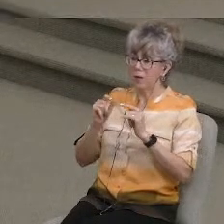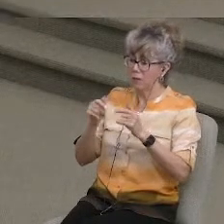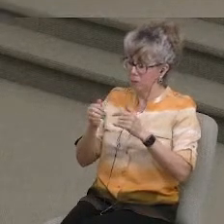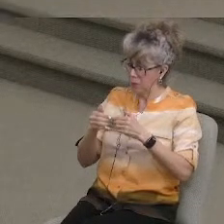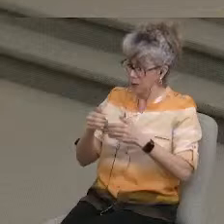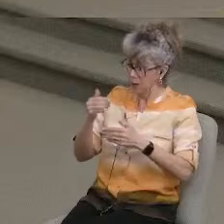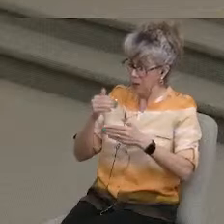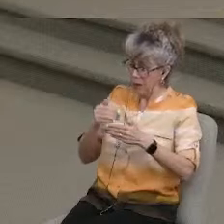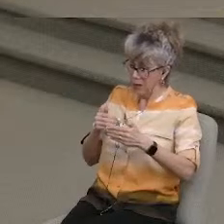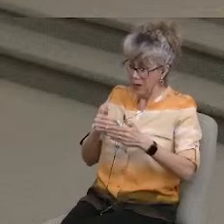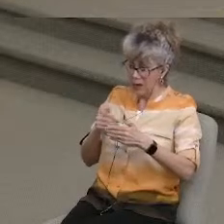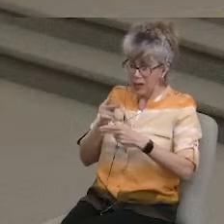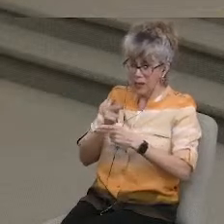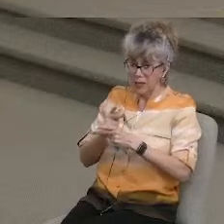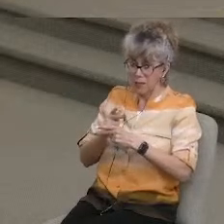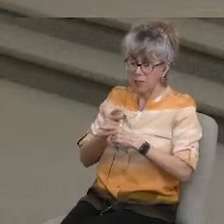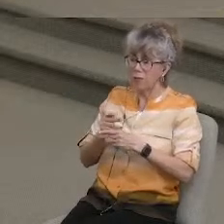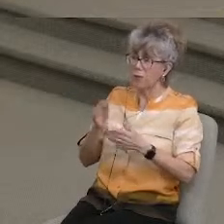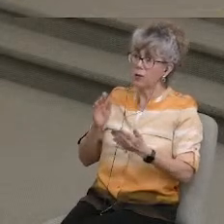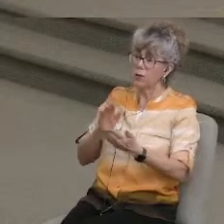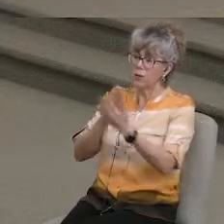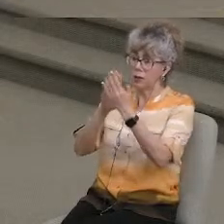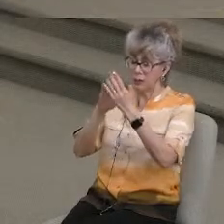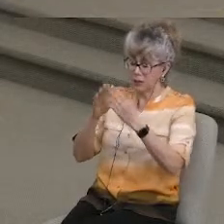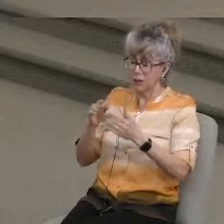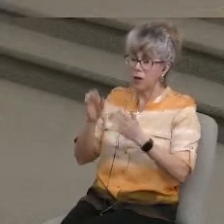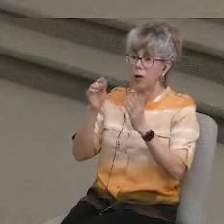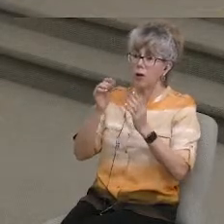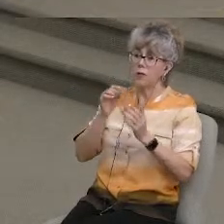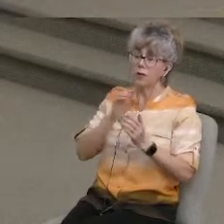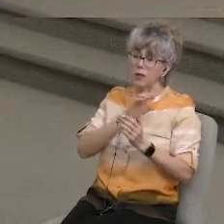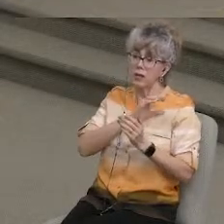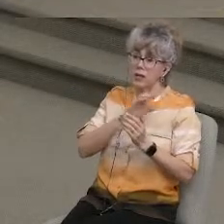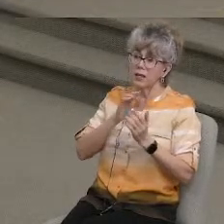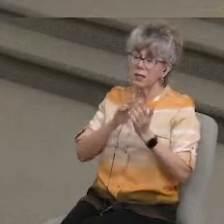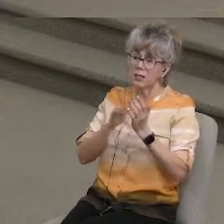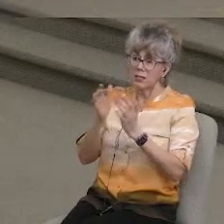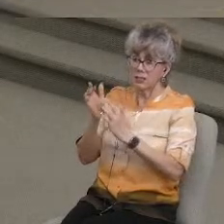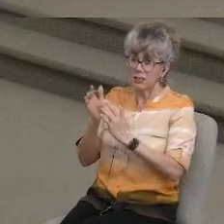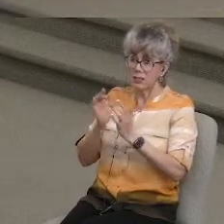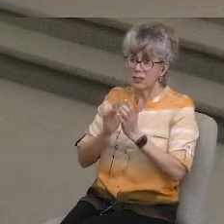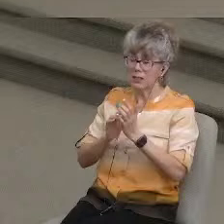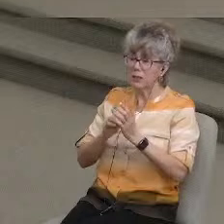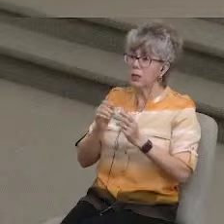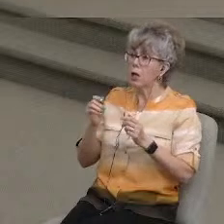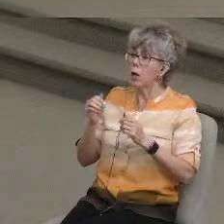the presence of Jesus without divine help.